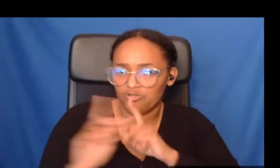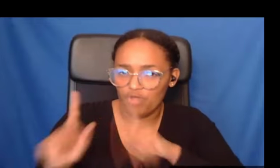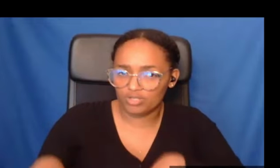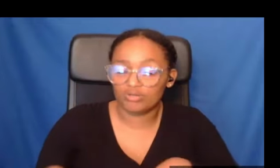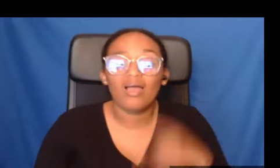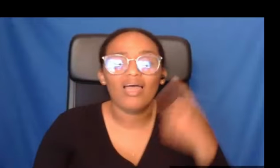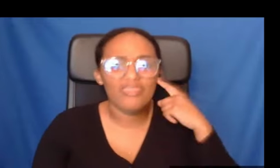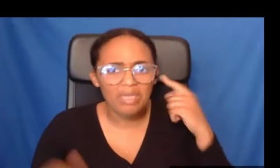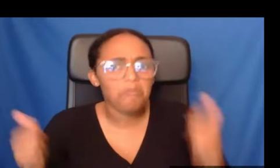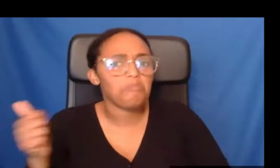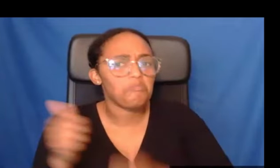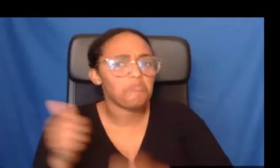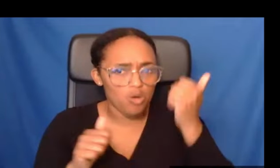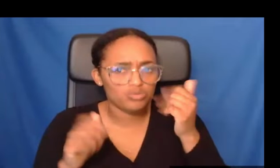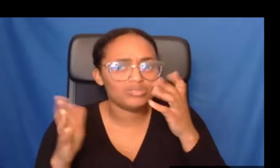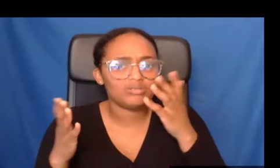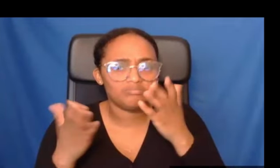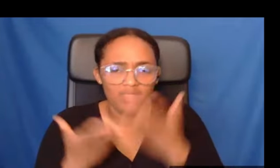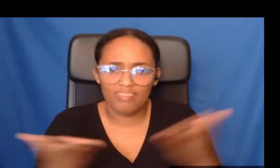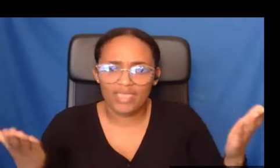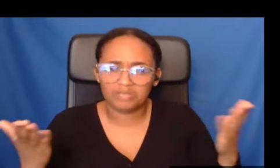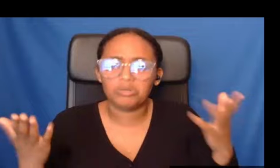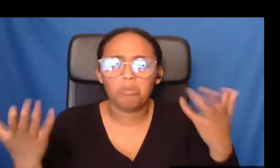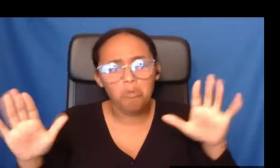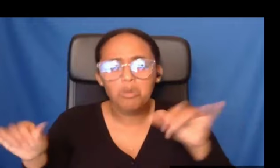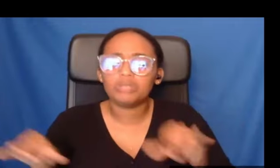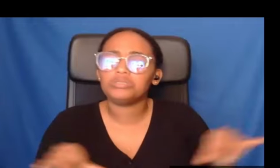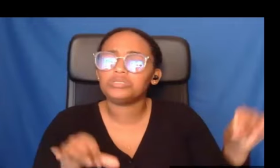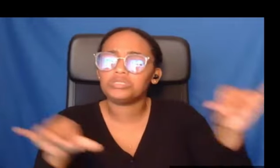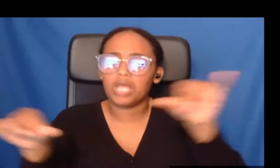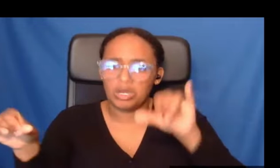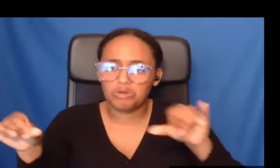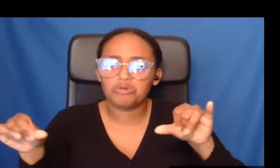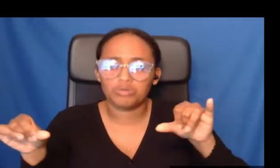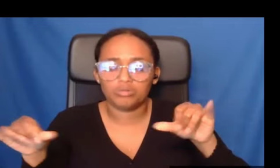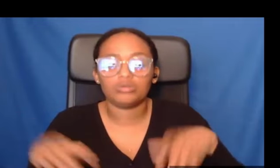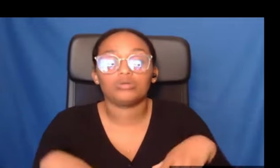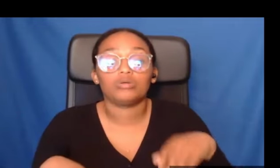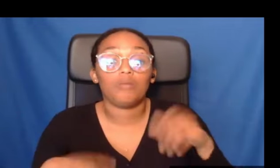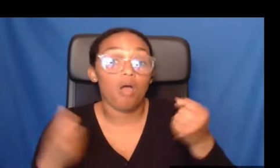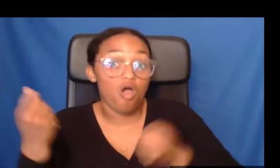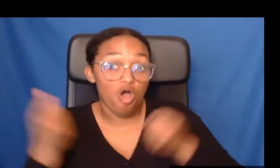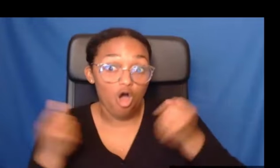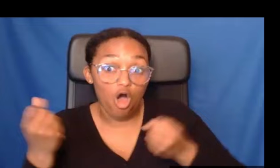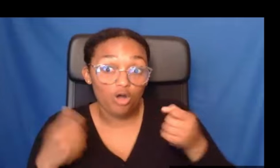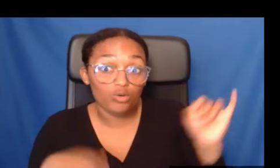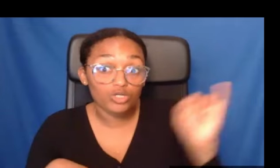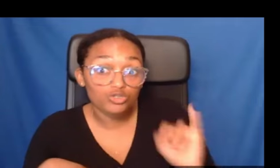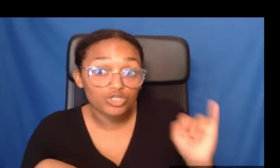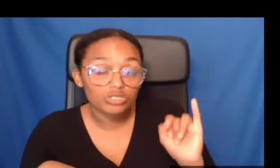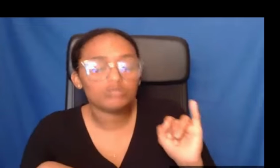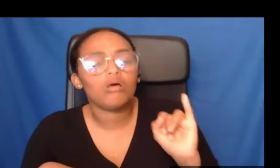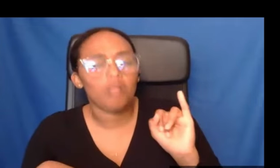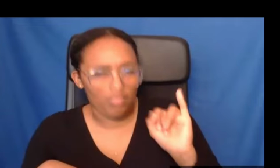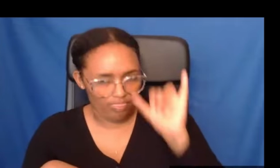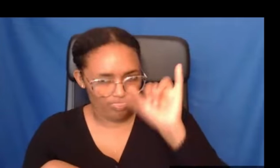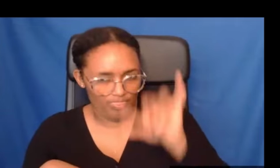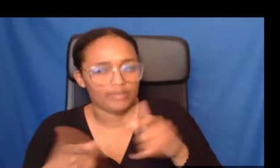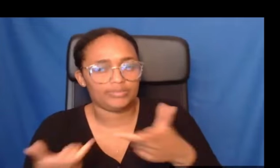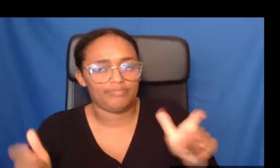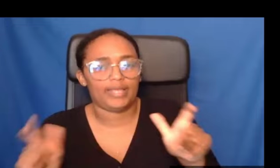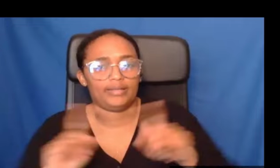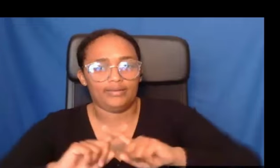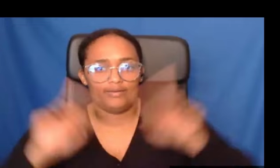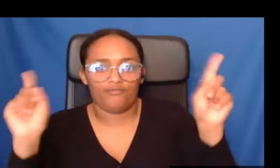pretty standard from state to state. Your auto insurance, though, that's gonna be your big one. There's a lot of